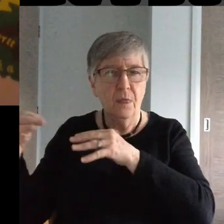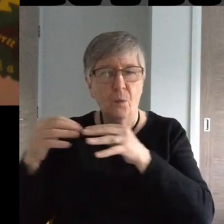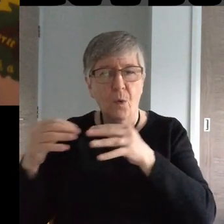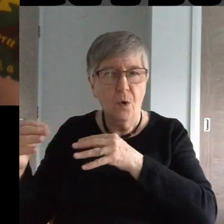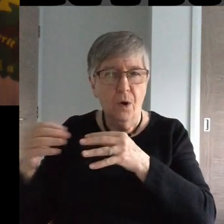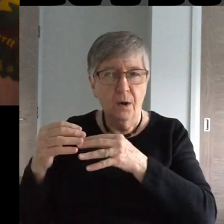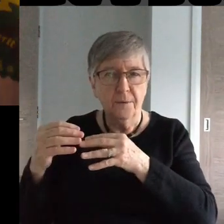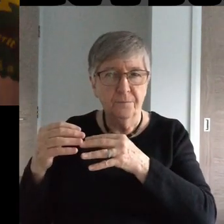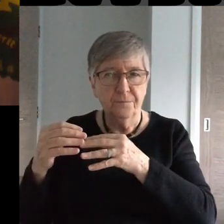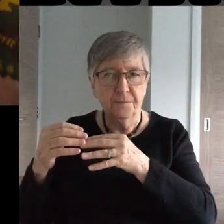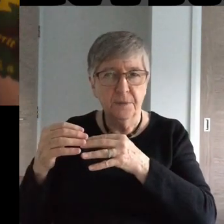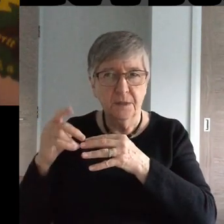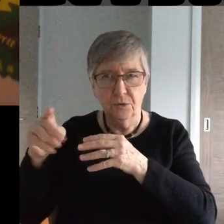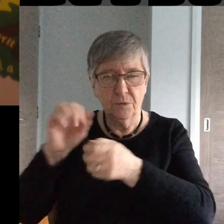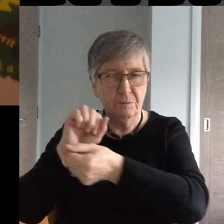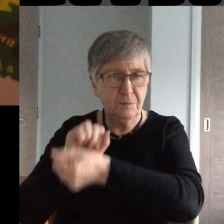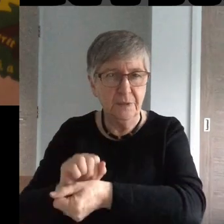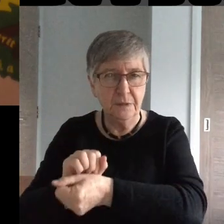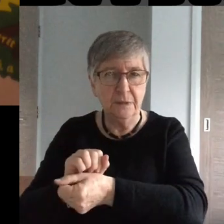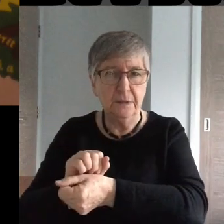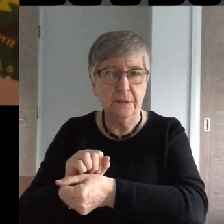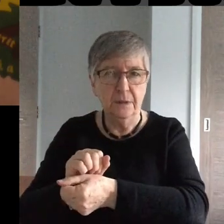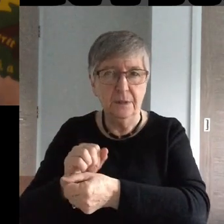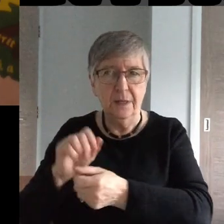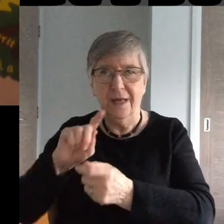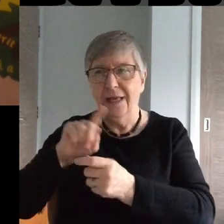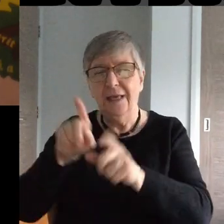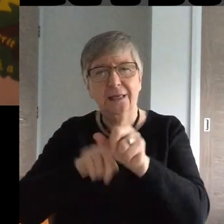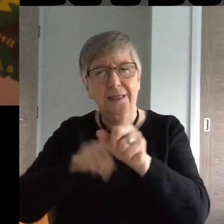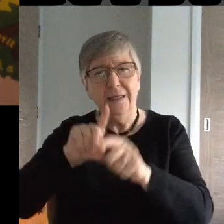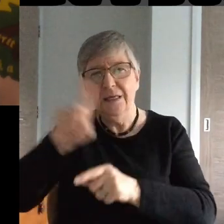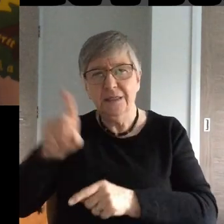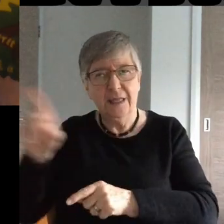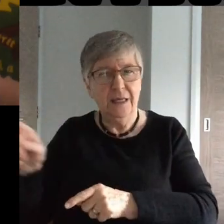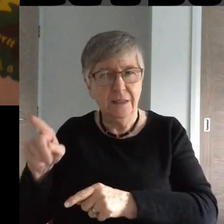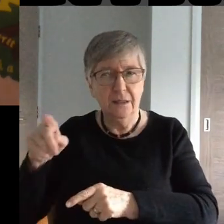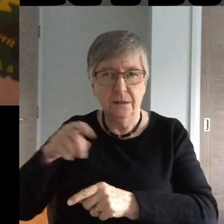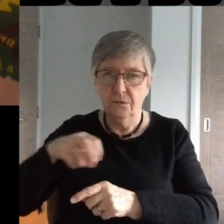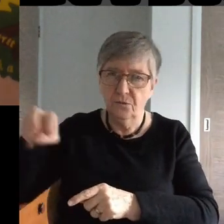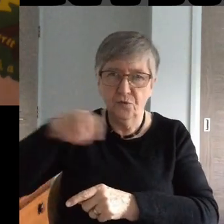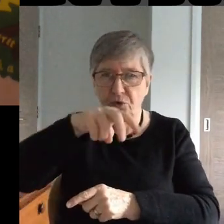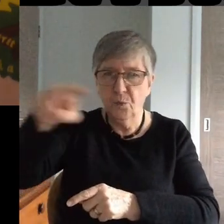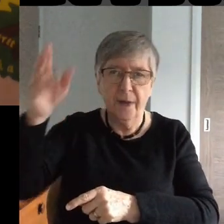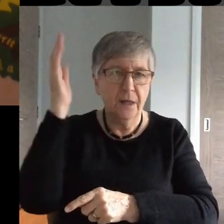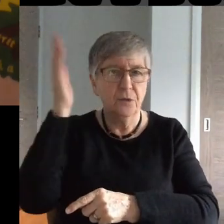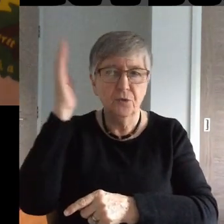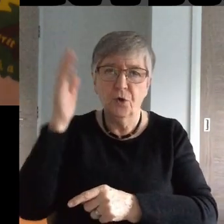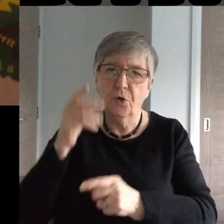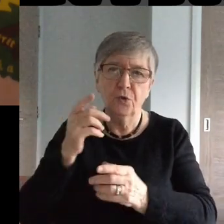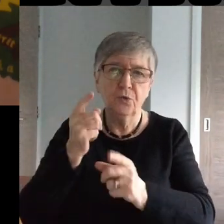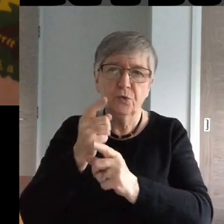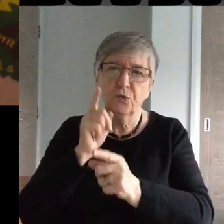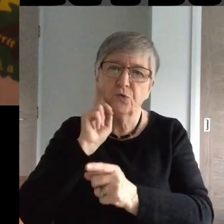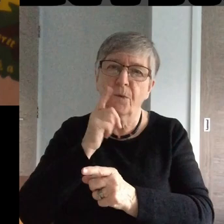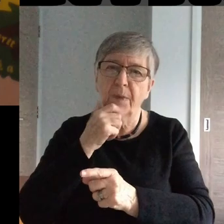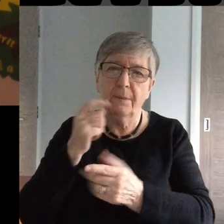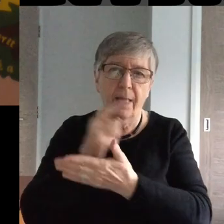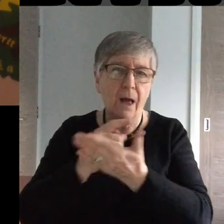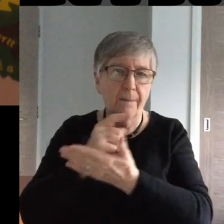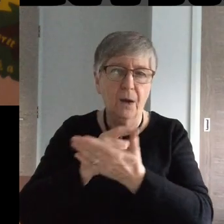later, she went on a tour teaching people about this very thing, the love and the humility and the servanthood of